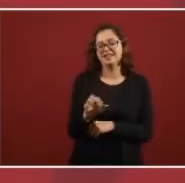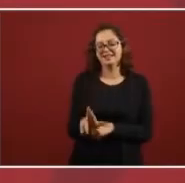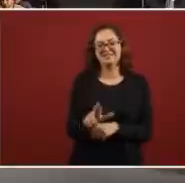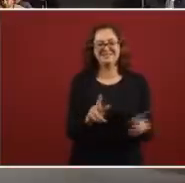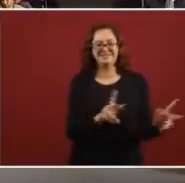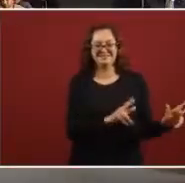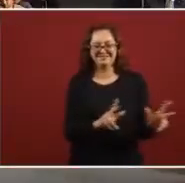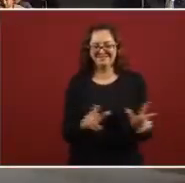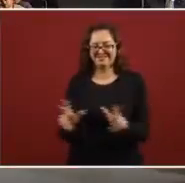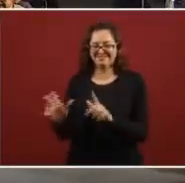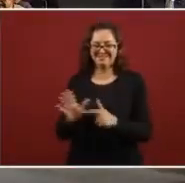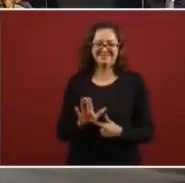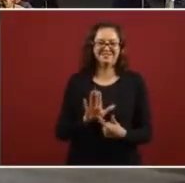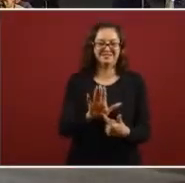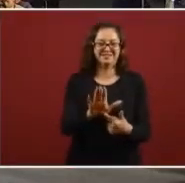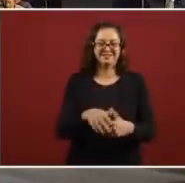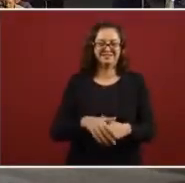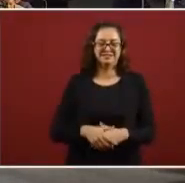He says it's a trailer.